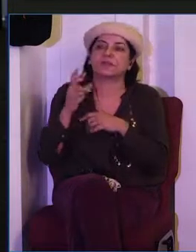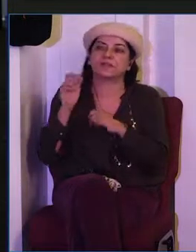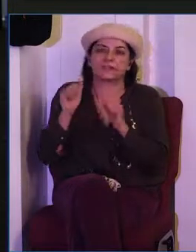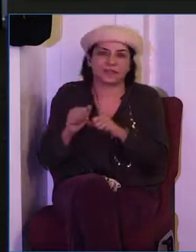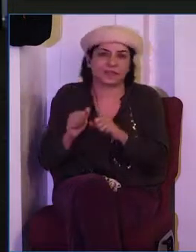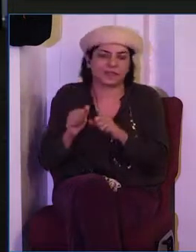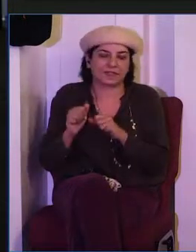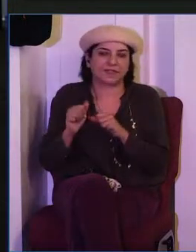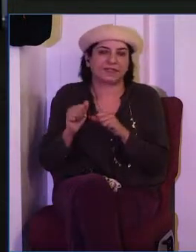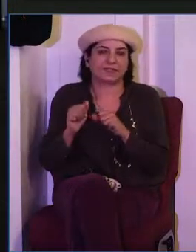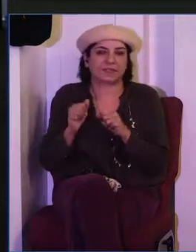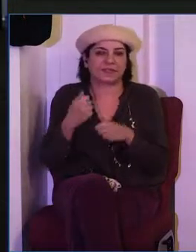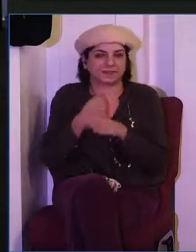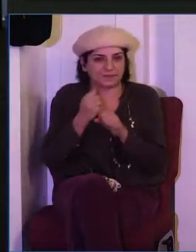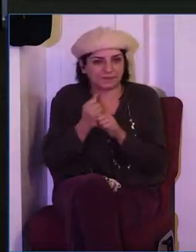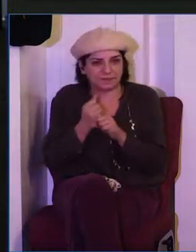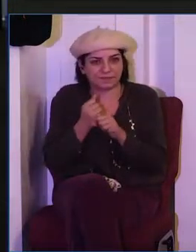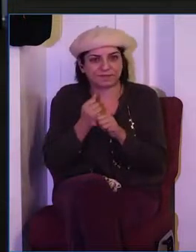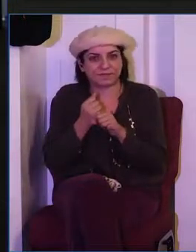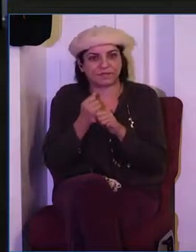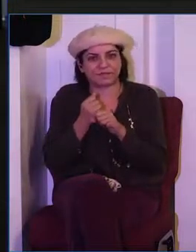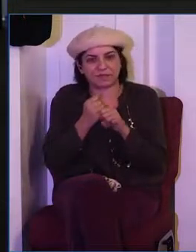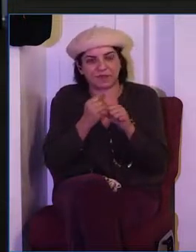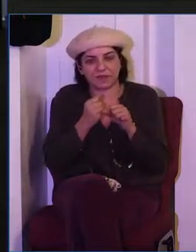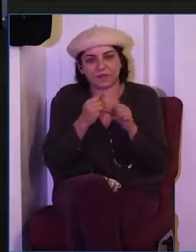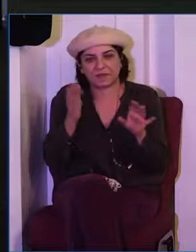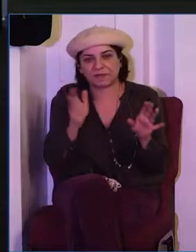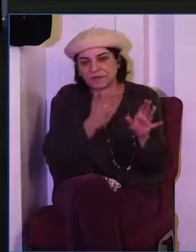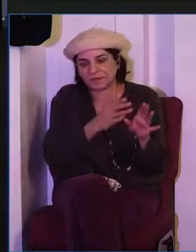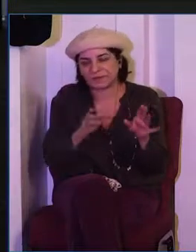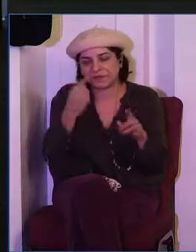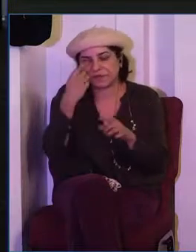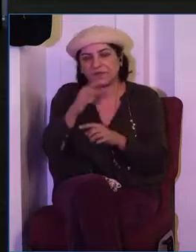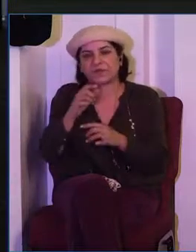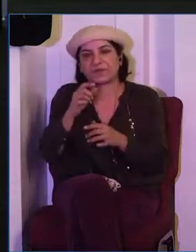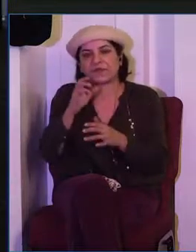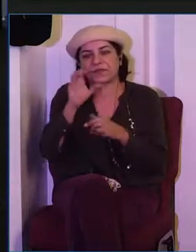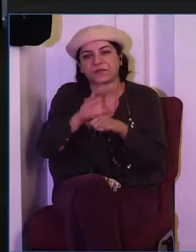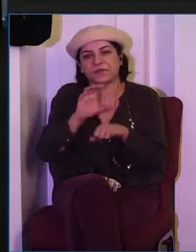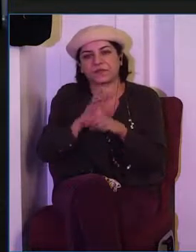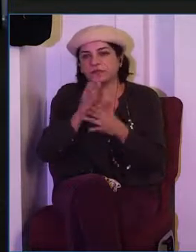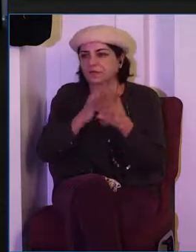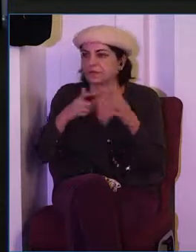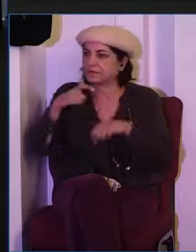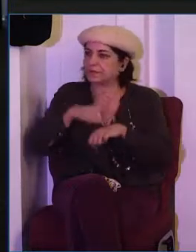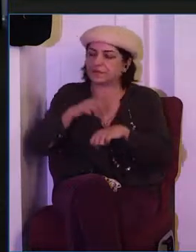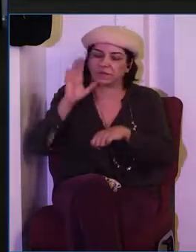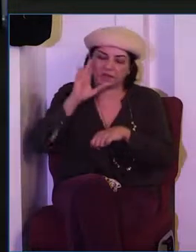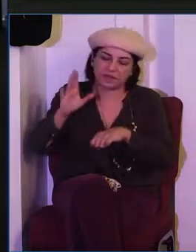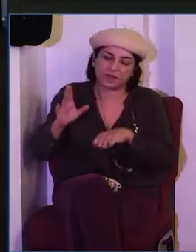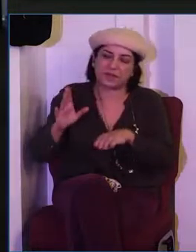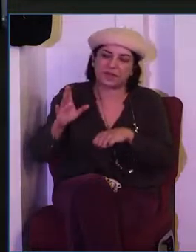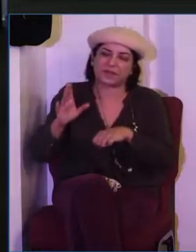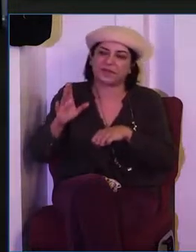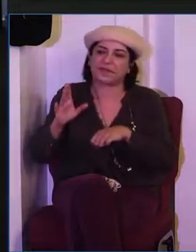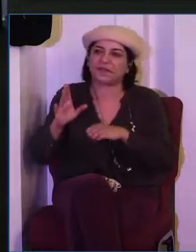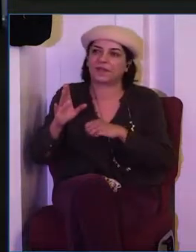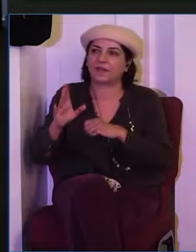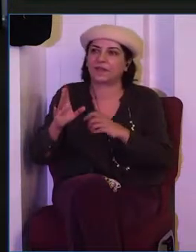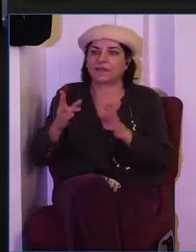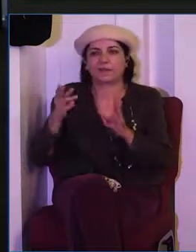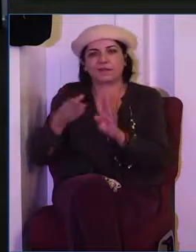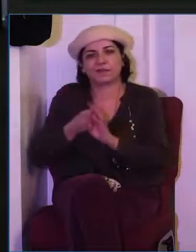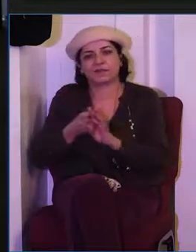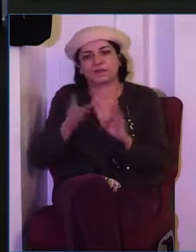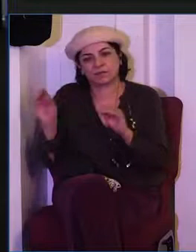they'd get right on it. All right. They have moved their membership here to Founders Metropolitan Community Church, and they join us every week in worship. We are